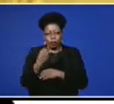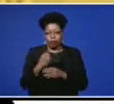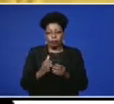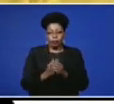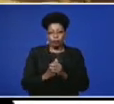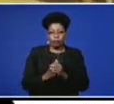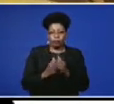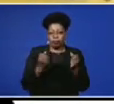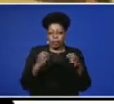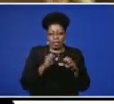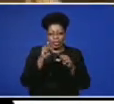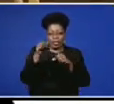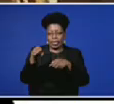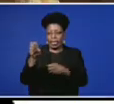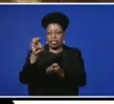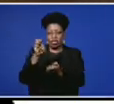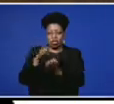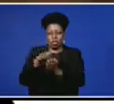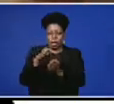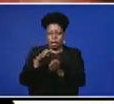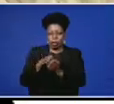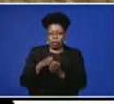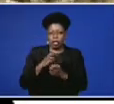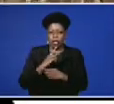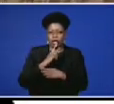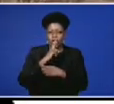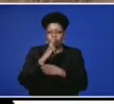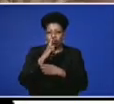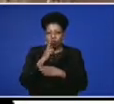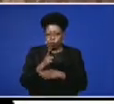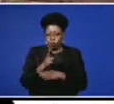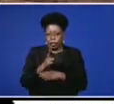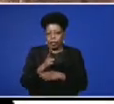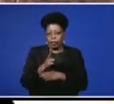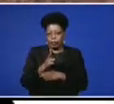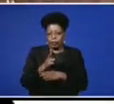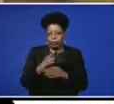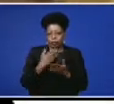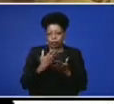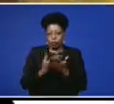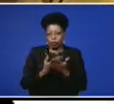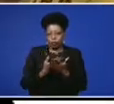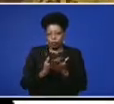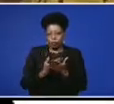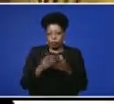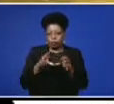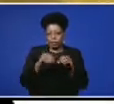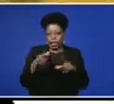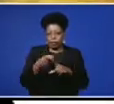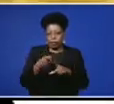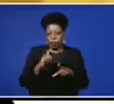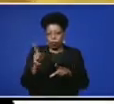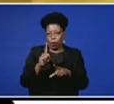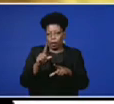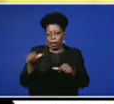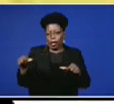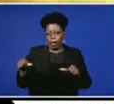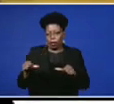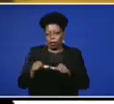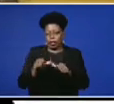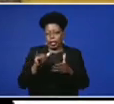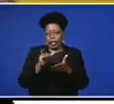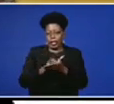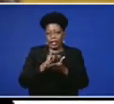of sea shells in it. It's really, that is the particular sand from where it is. And all I